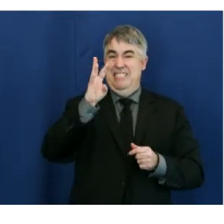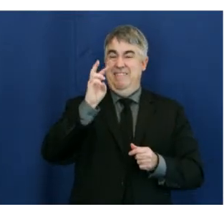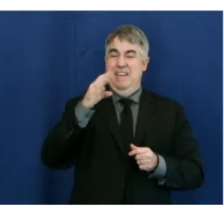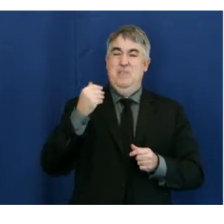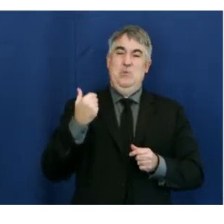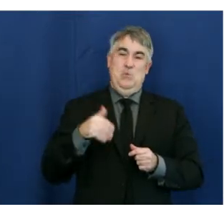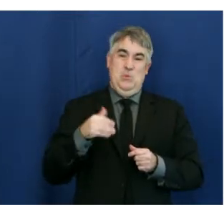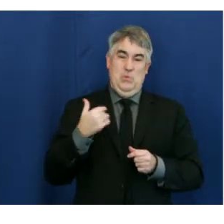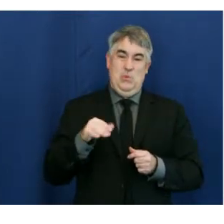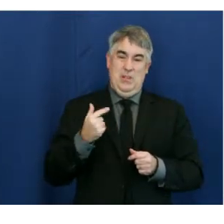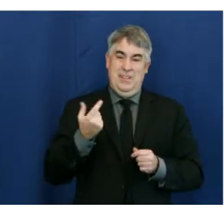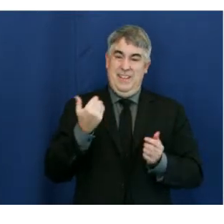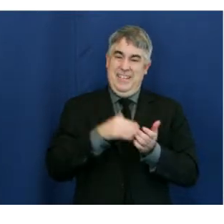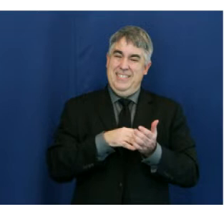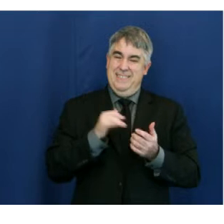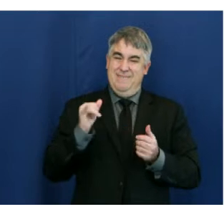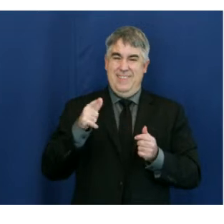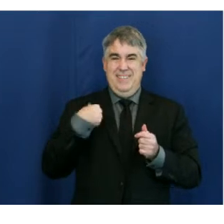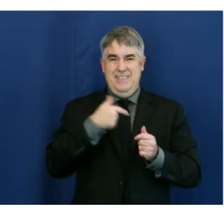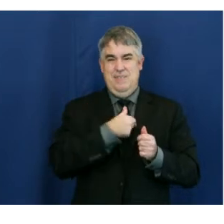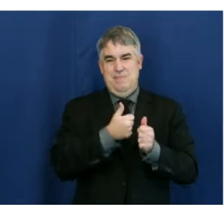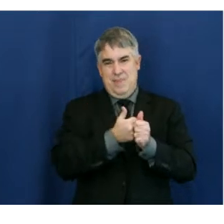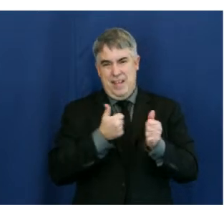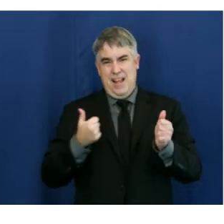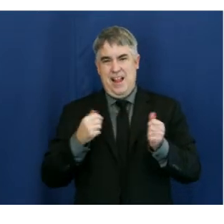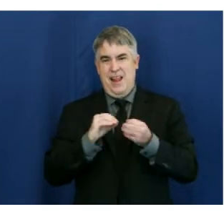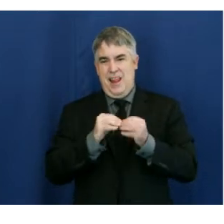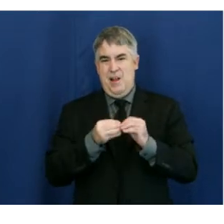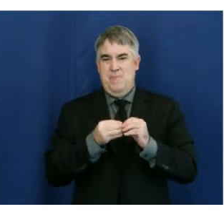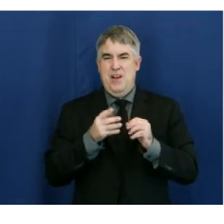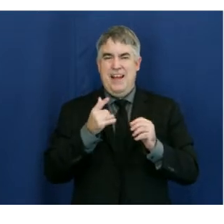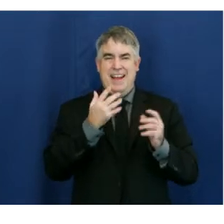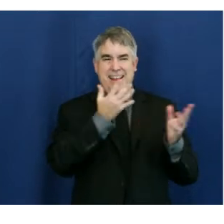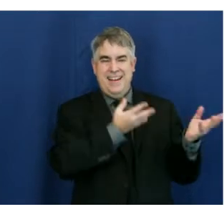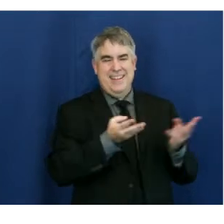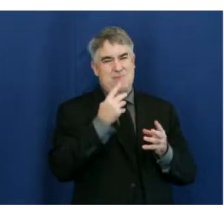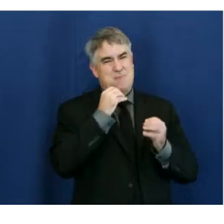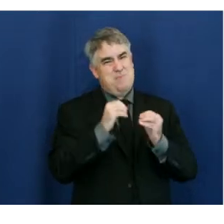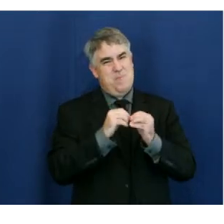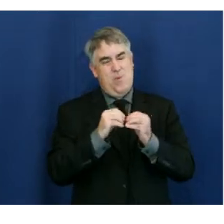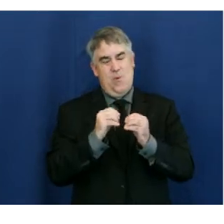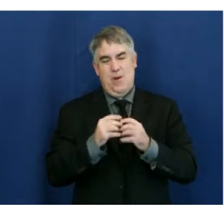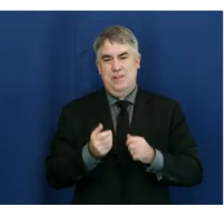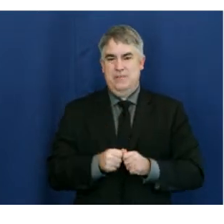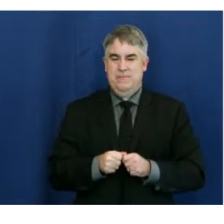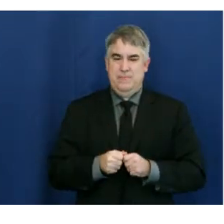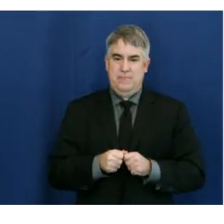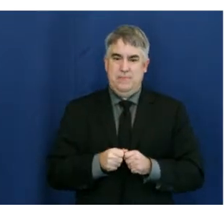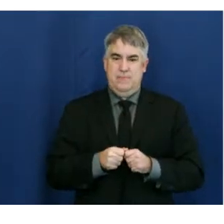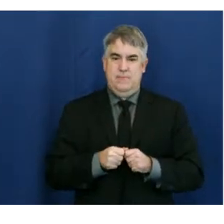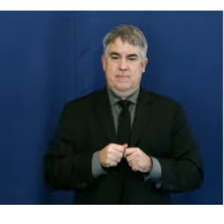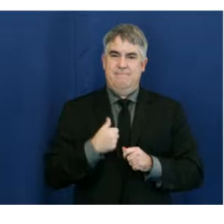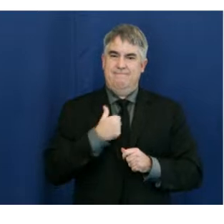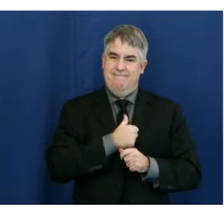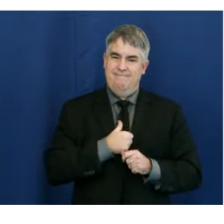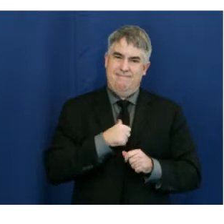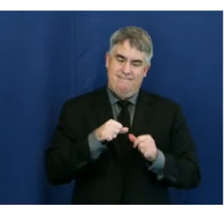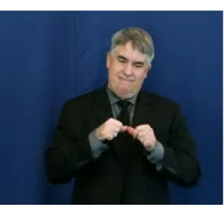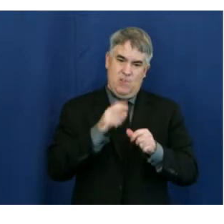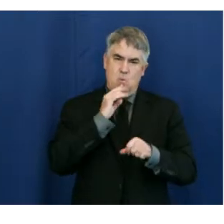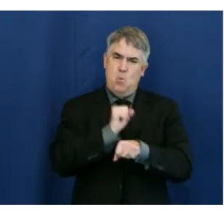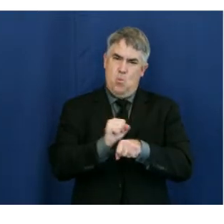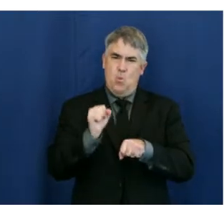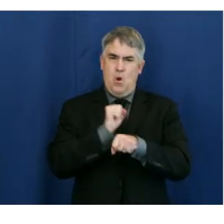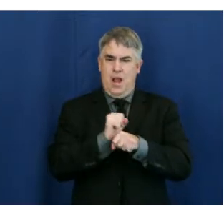an increase in hospitalization, which will lag the number of cases. And so we continue to work very hard to both simultaneously respond to